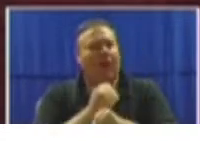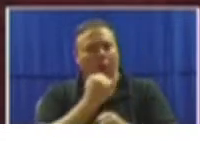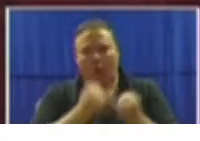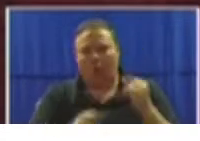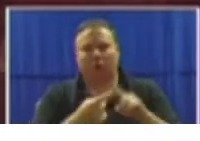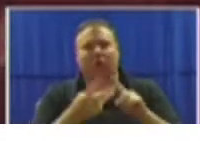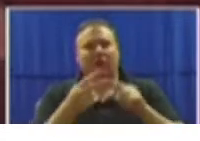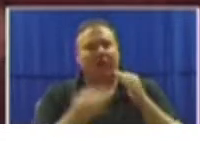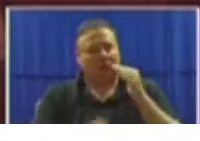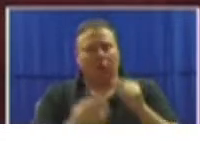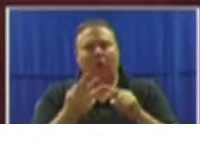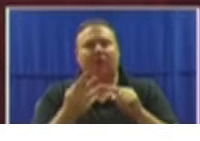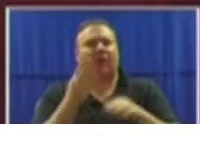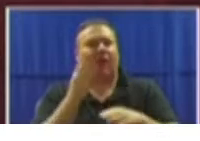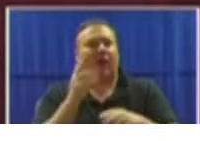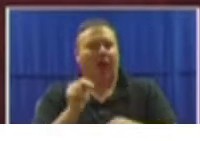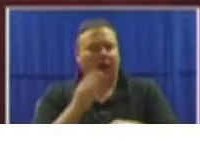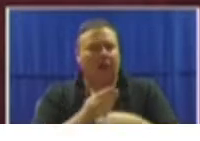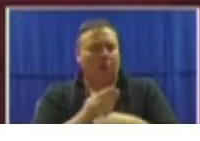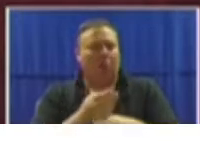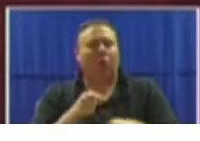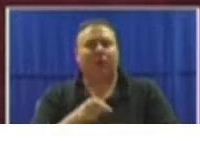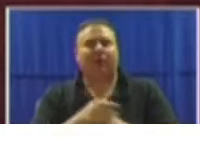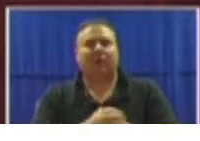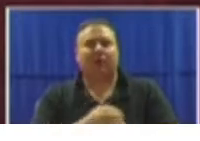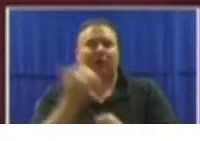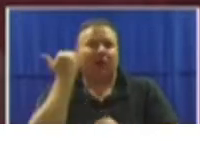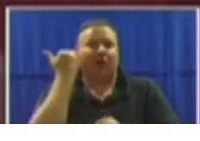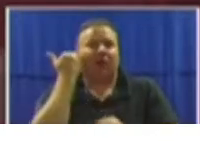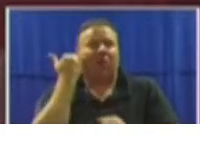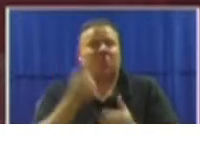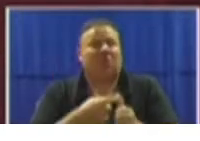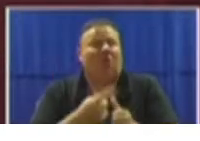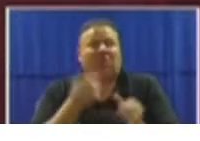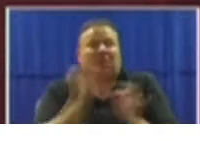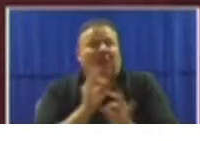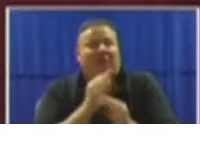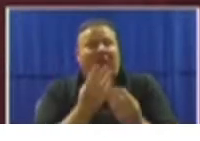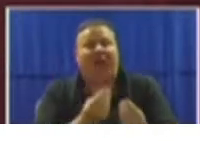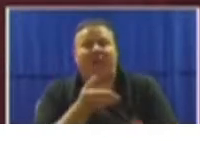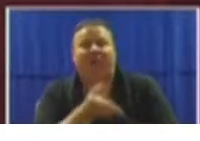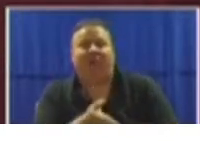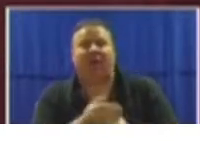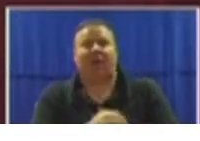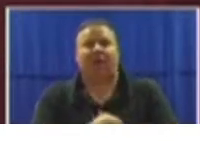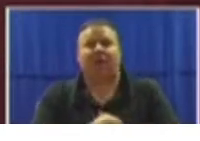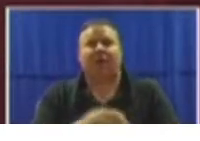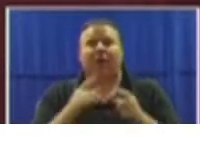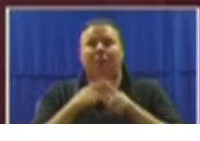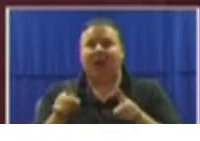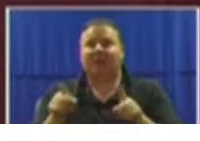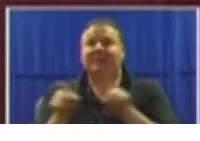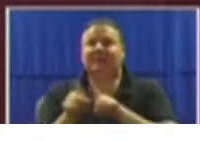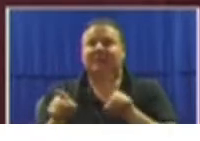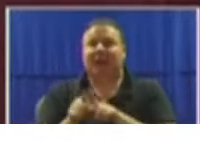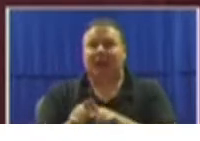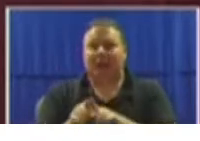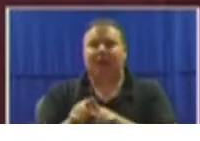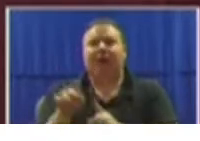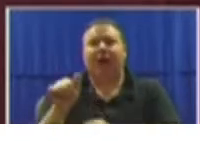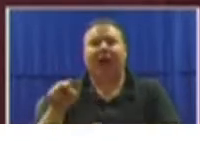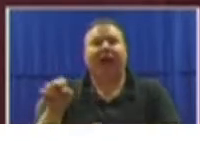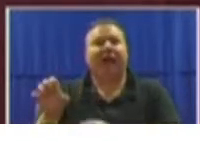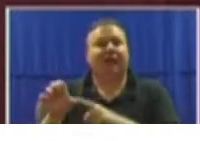and unemployment to which this government seemingly has no answer, but also by the spillover effect of the ruling